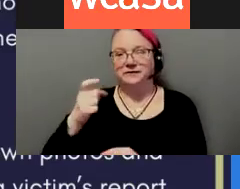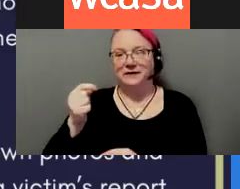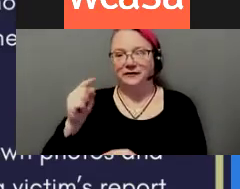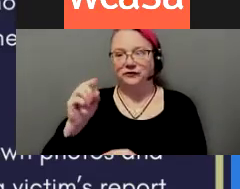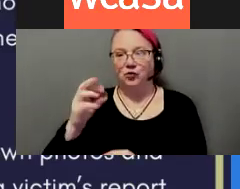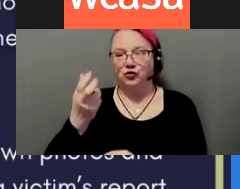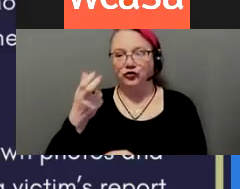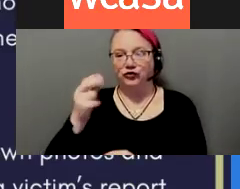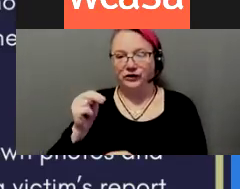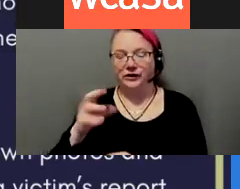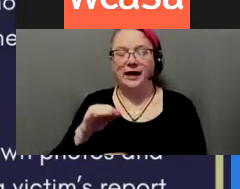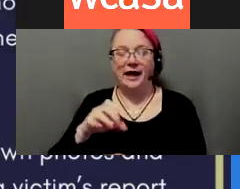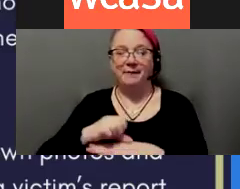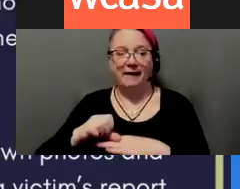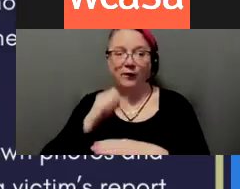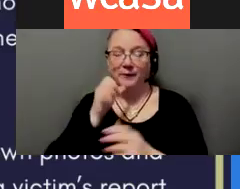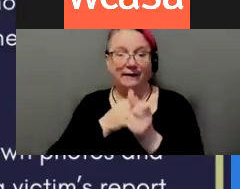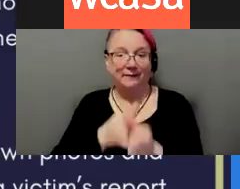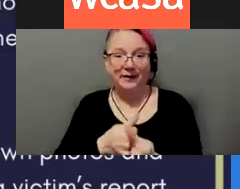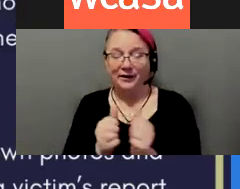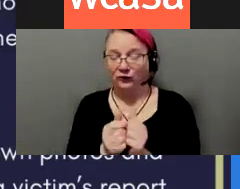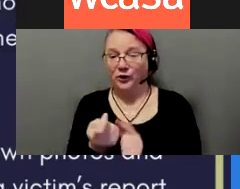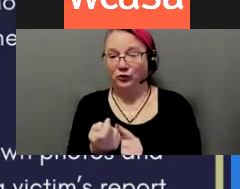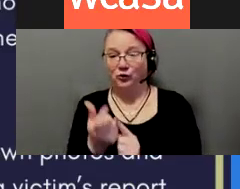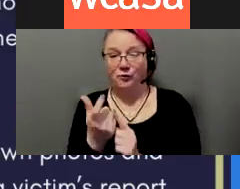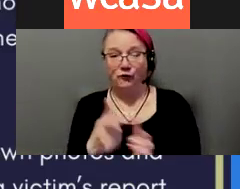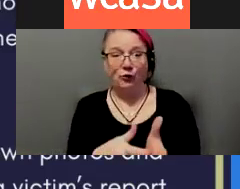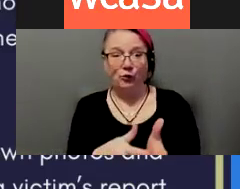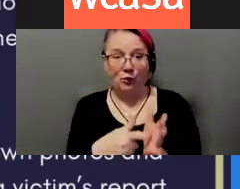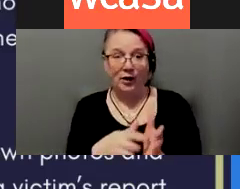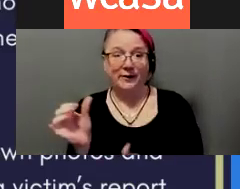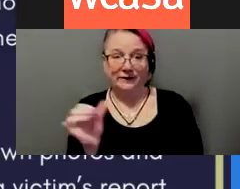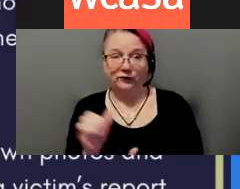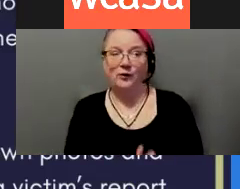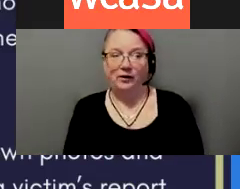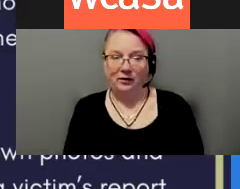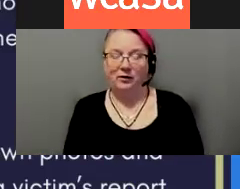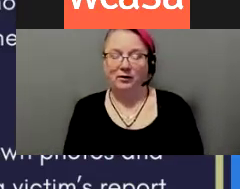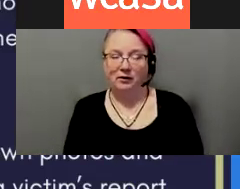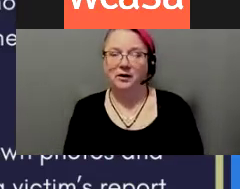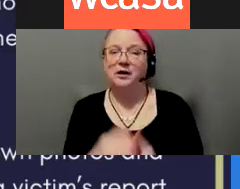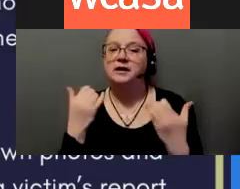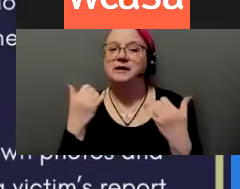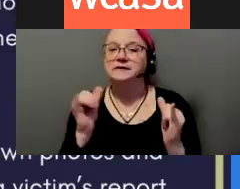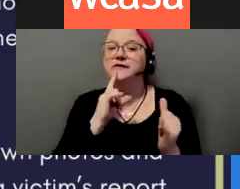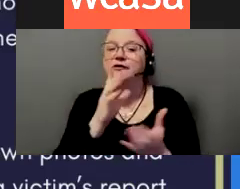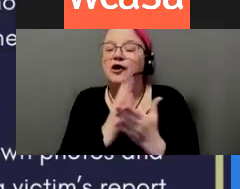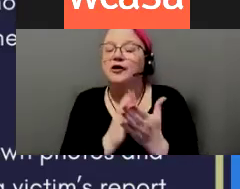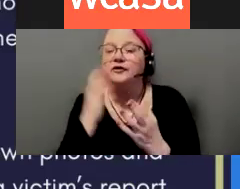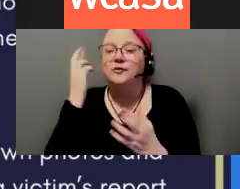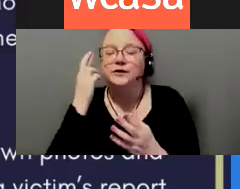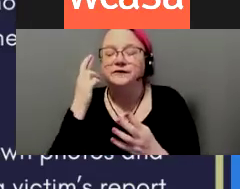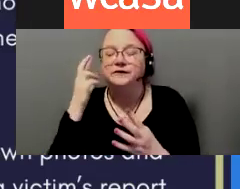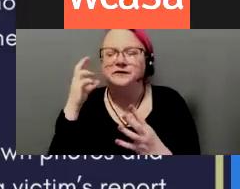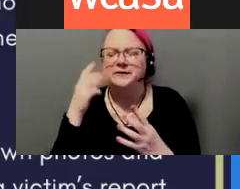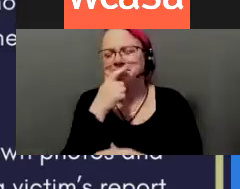and platform non-compliance with removal requirements as well. Still, there are some reasons to be skeptical about